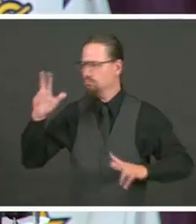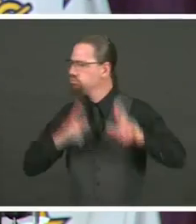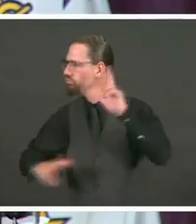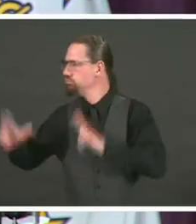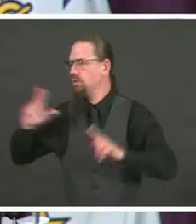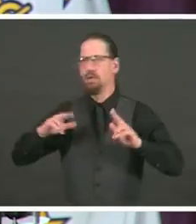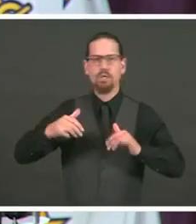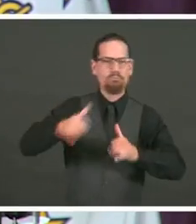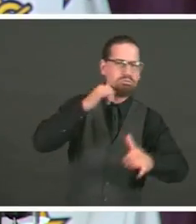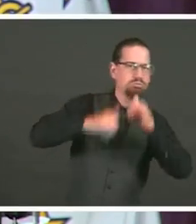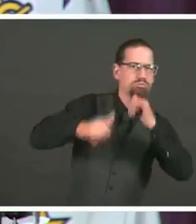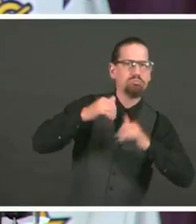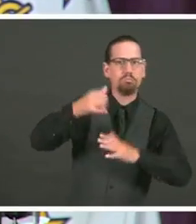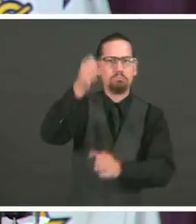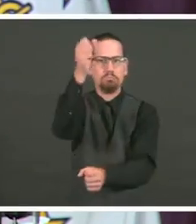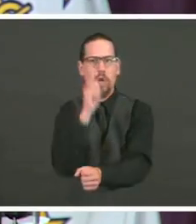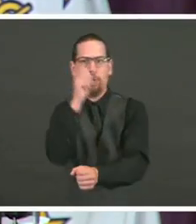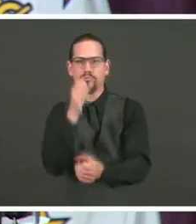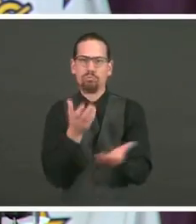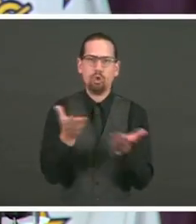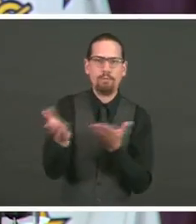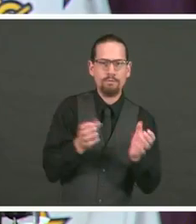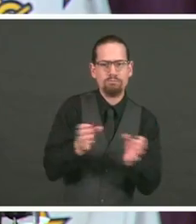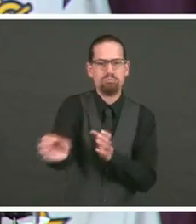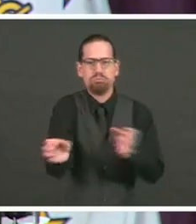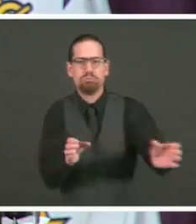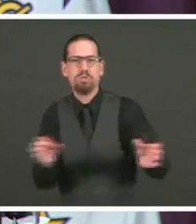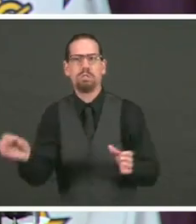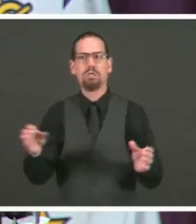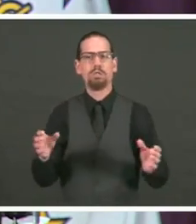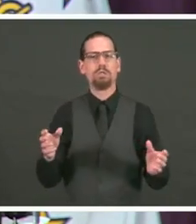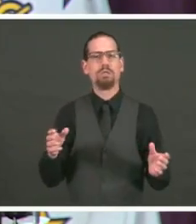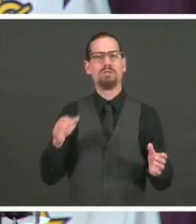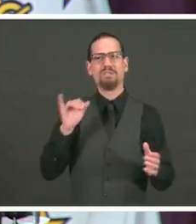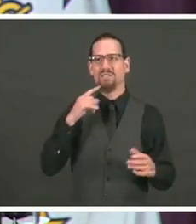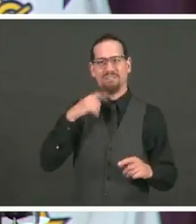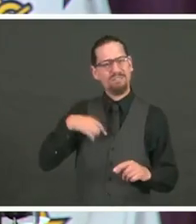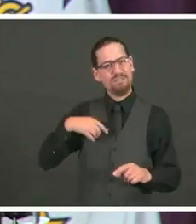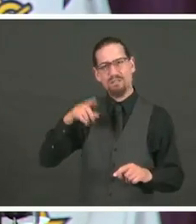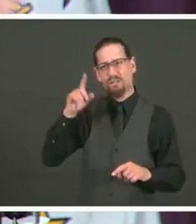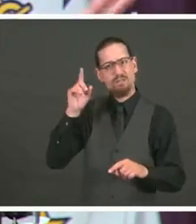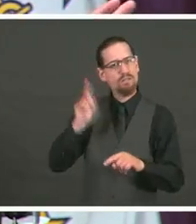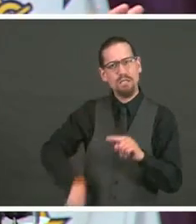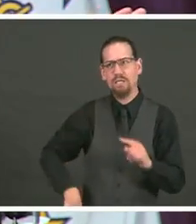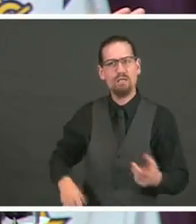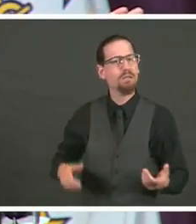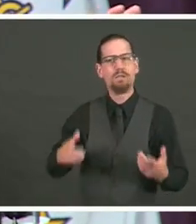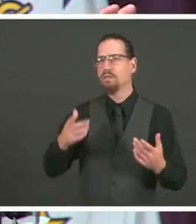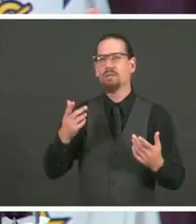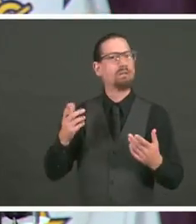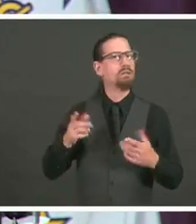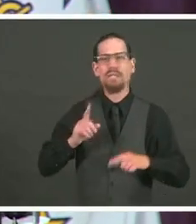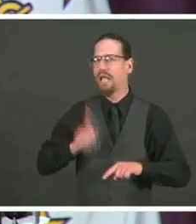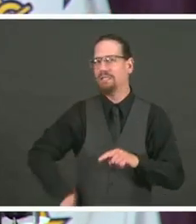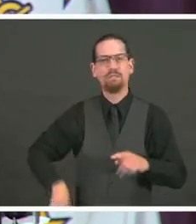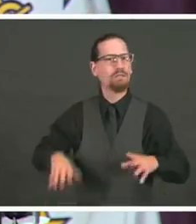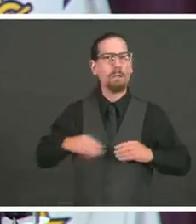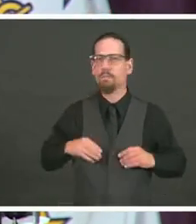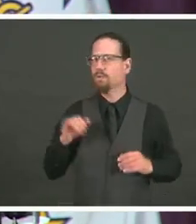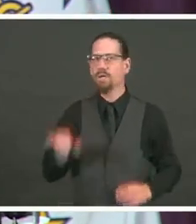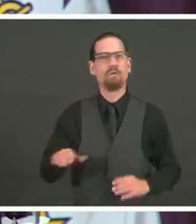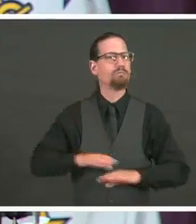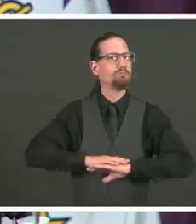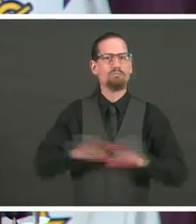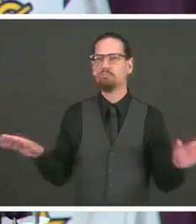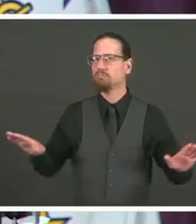bending over backwards to keep the bars open. You know, parts of restaurants, bars can't operate as bars, because I